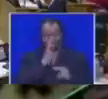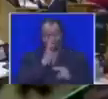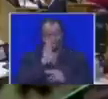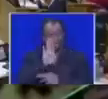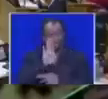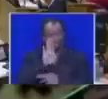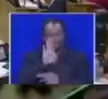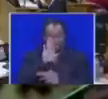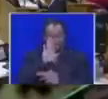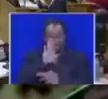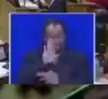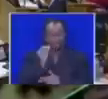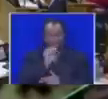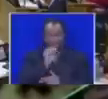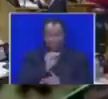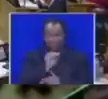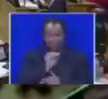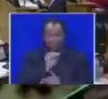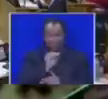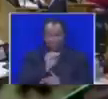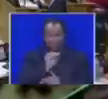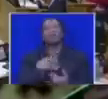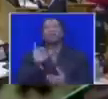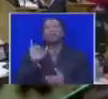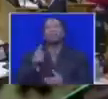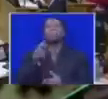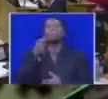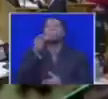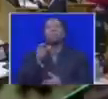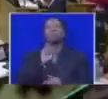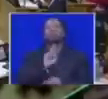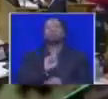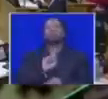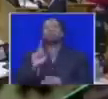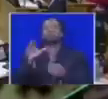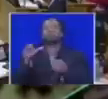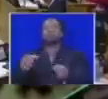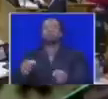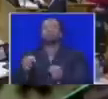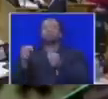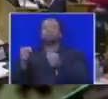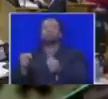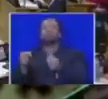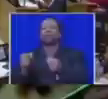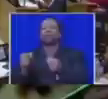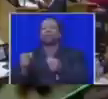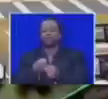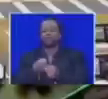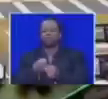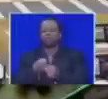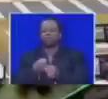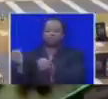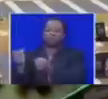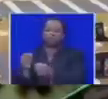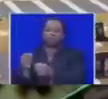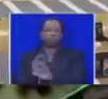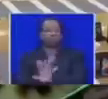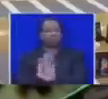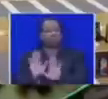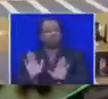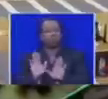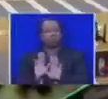what have I broken, Honorable Dosi? Zuma is the one who must go. Sergeant at arms, Zuma is the one. No one must